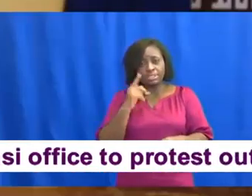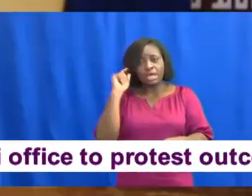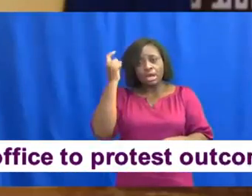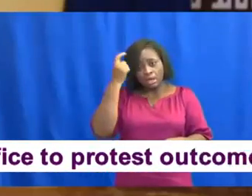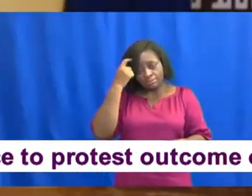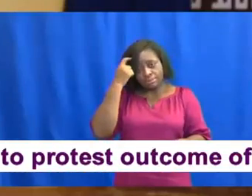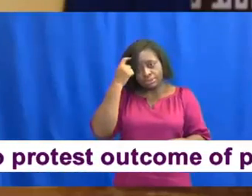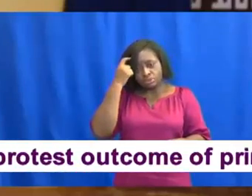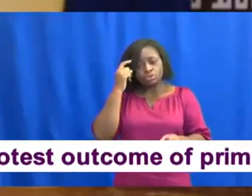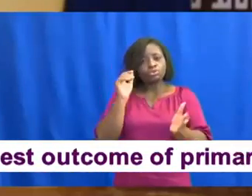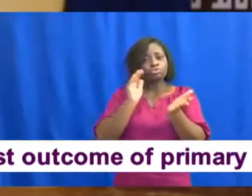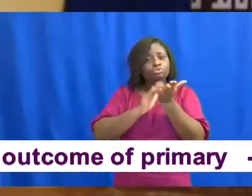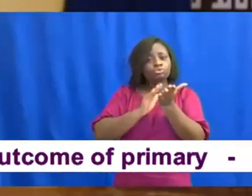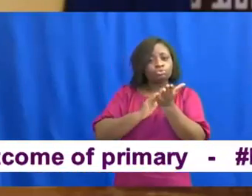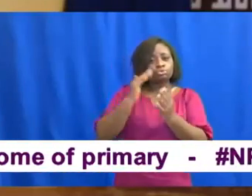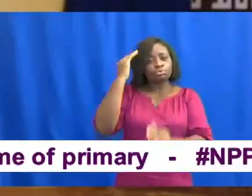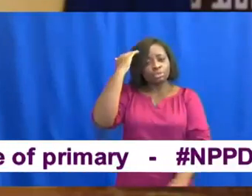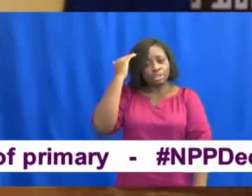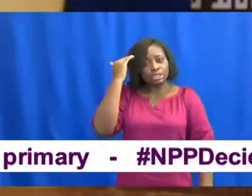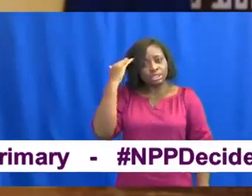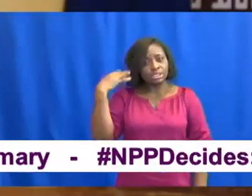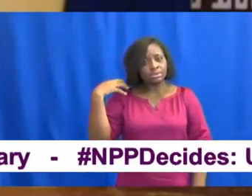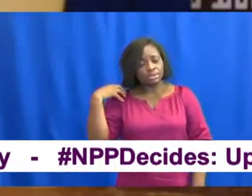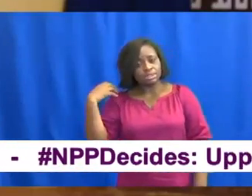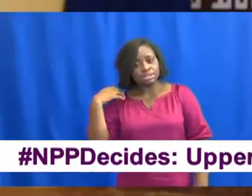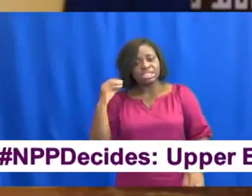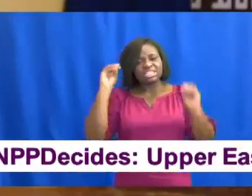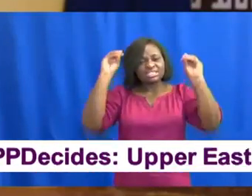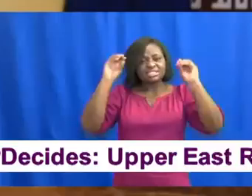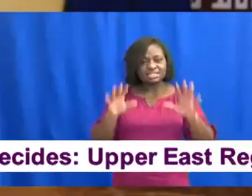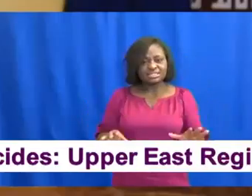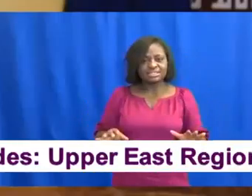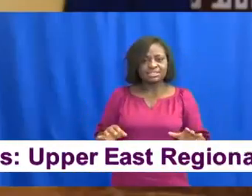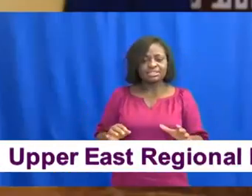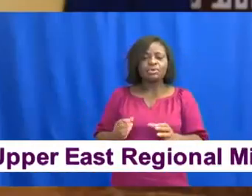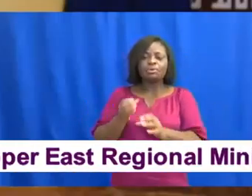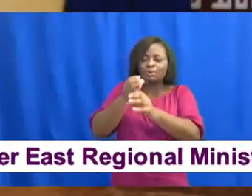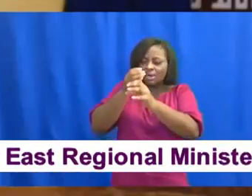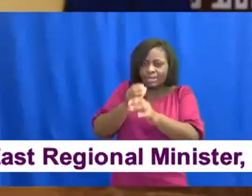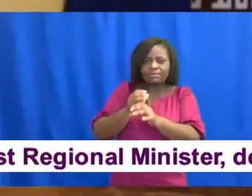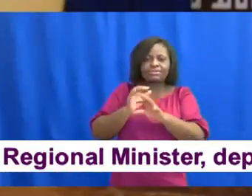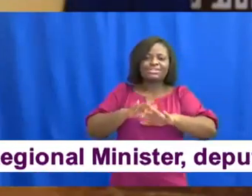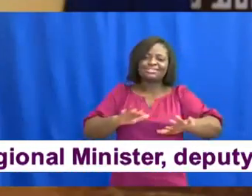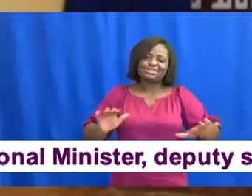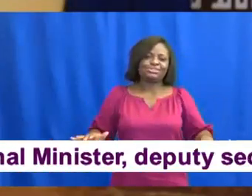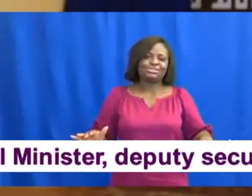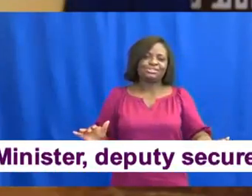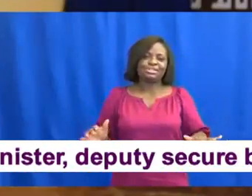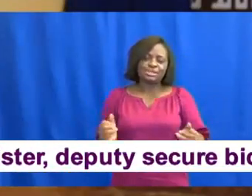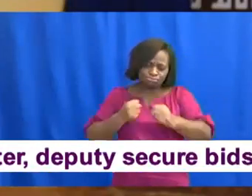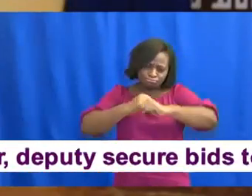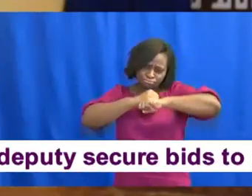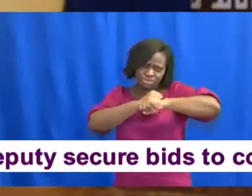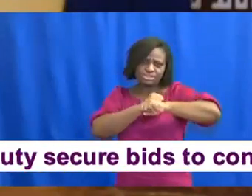I bind school for paying you for, and a teacher for, rehwe school fo no so abo wo ho